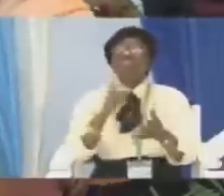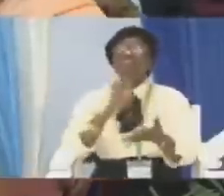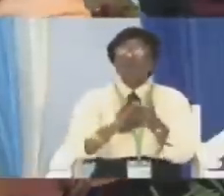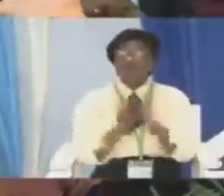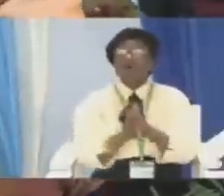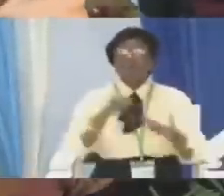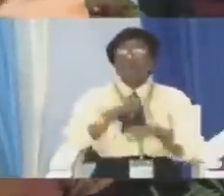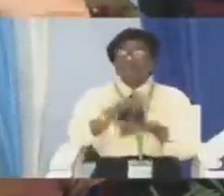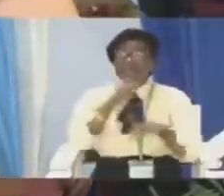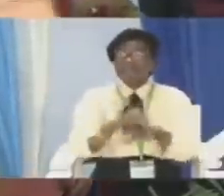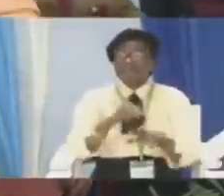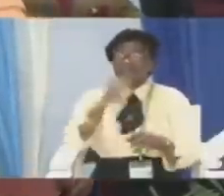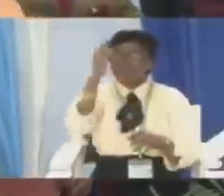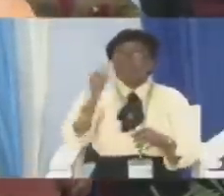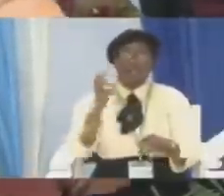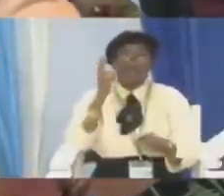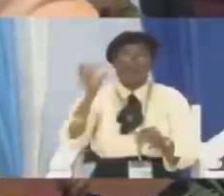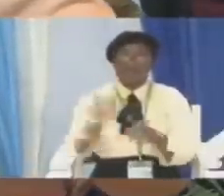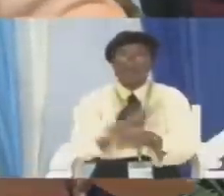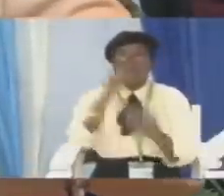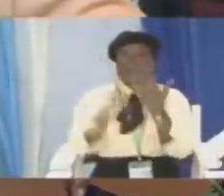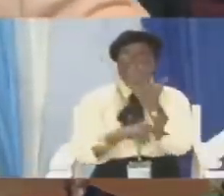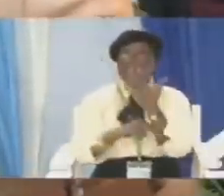by fruitfulness,